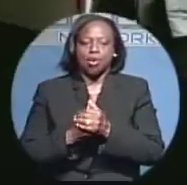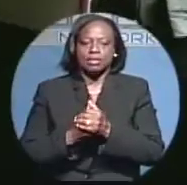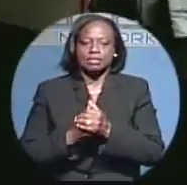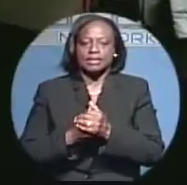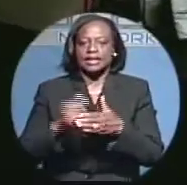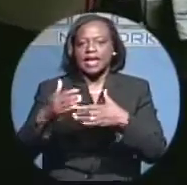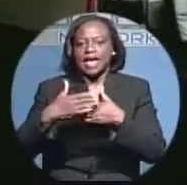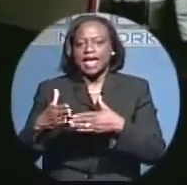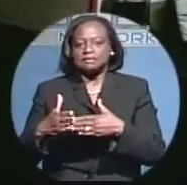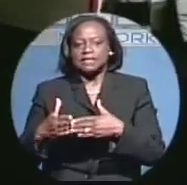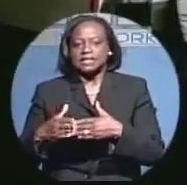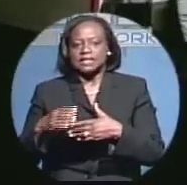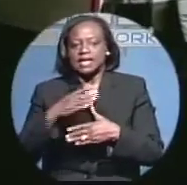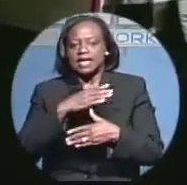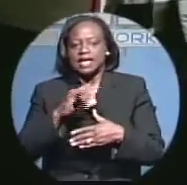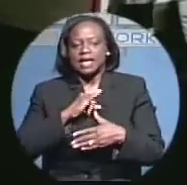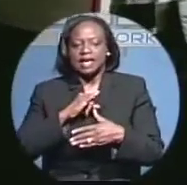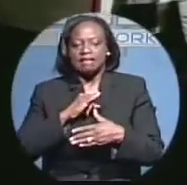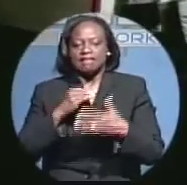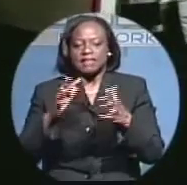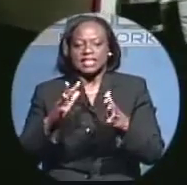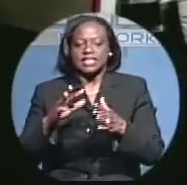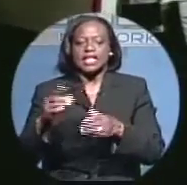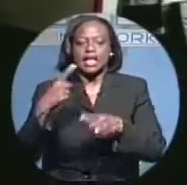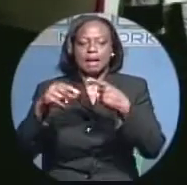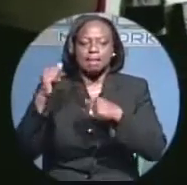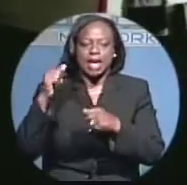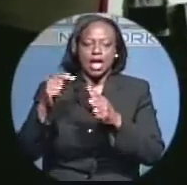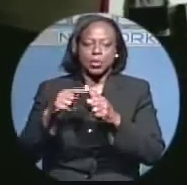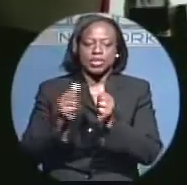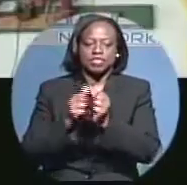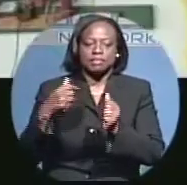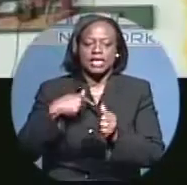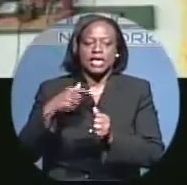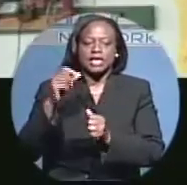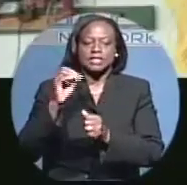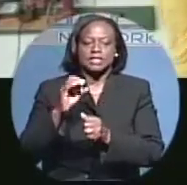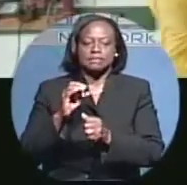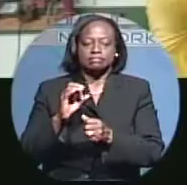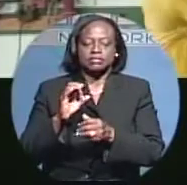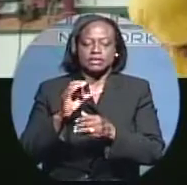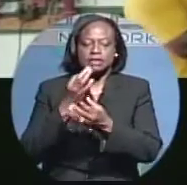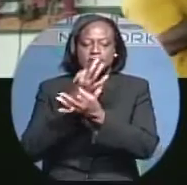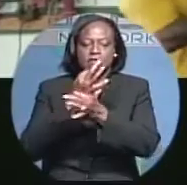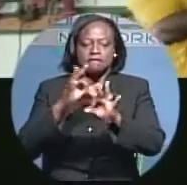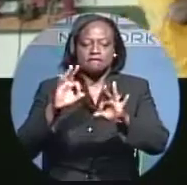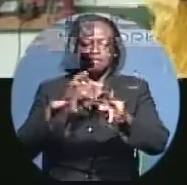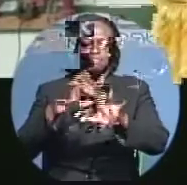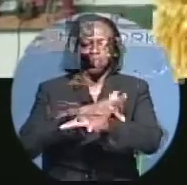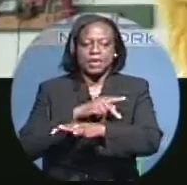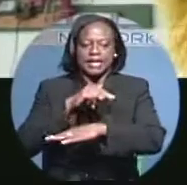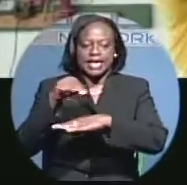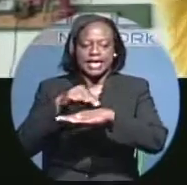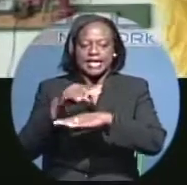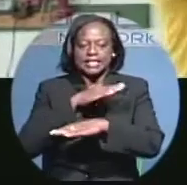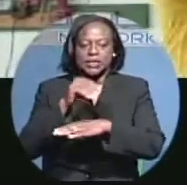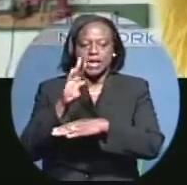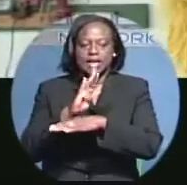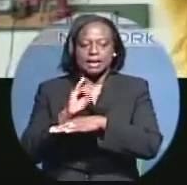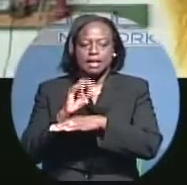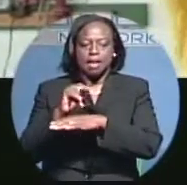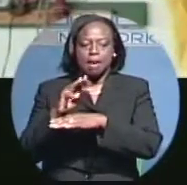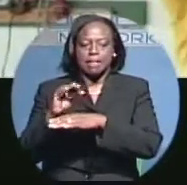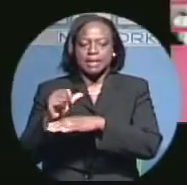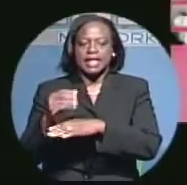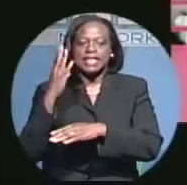I take these titles, come back with me to Freeport and then go to Nassau, Bimini, and experience the whole 700 Island